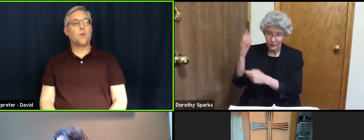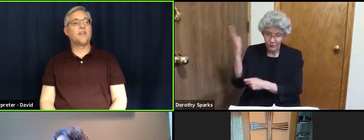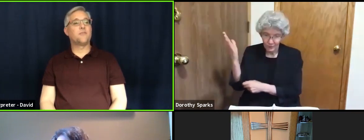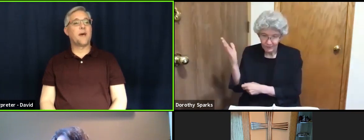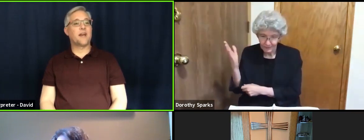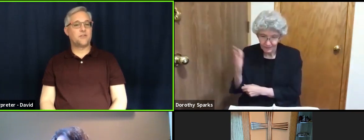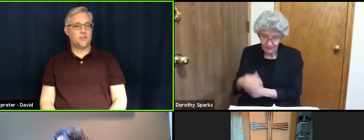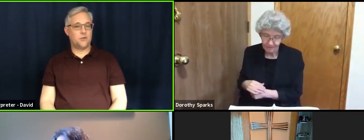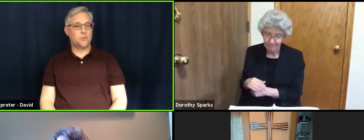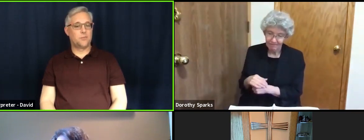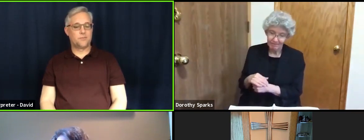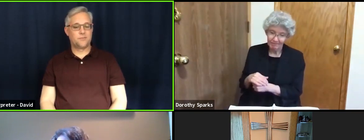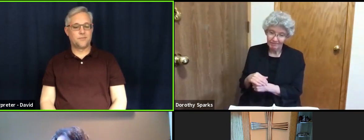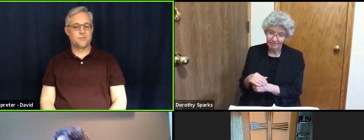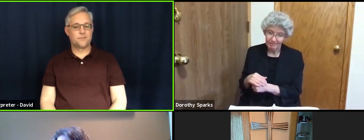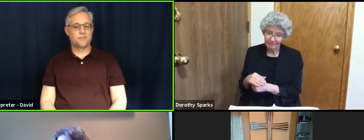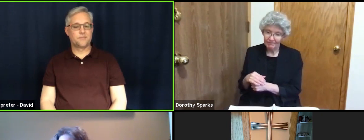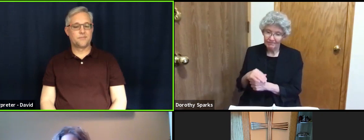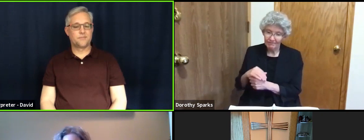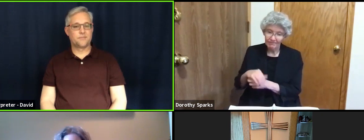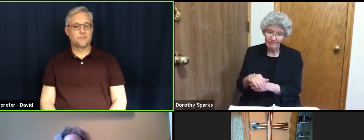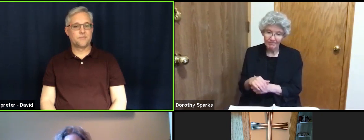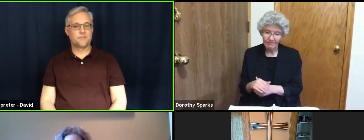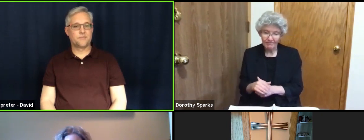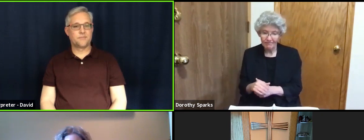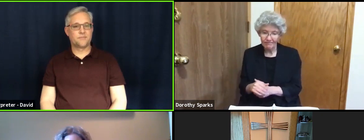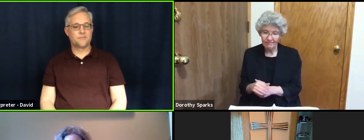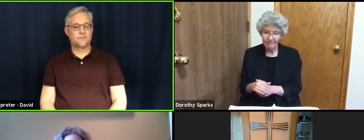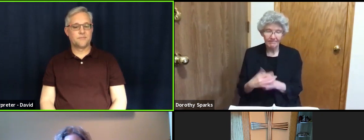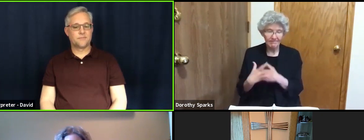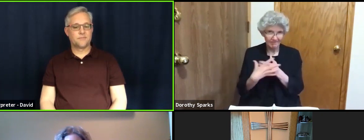Now we give back to you.